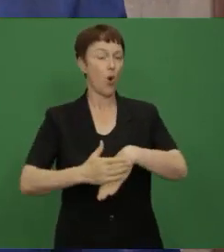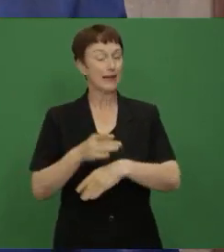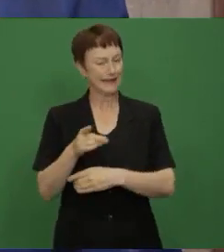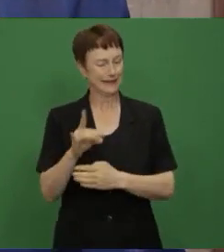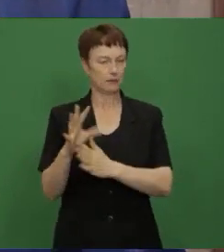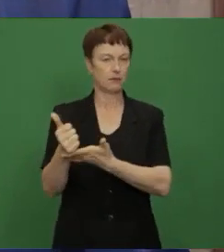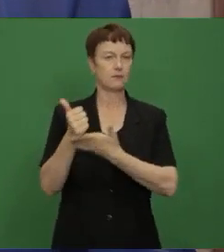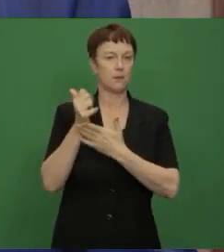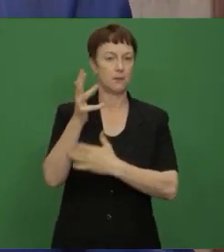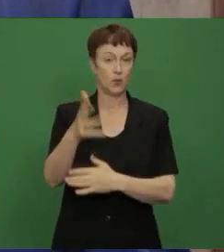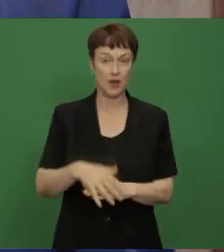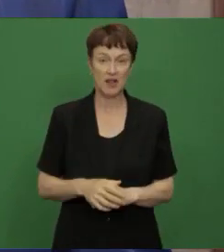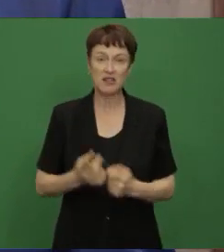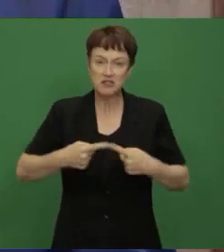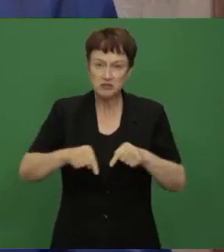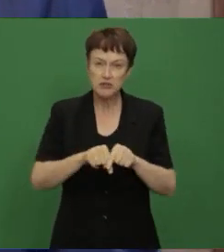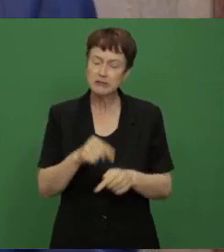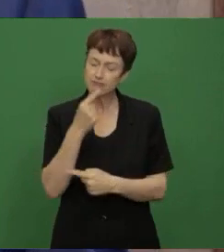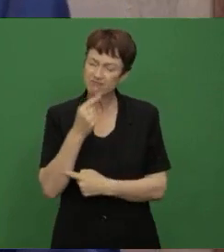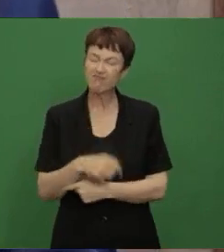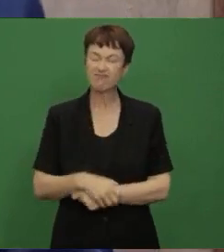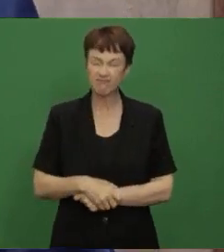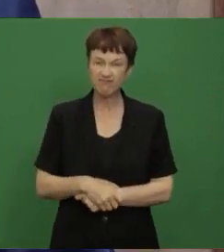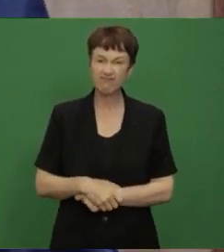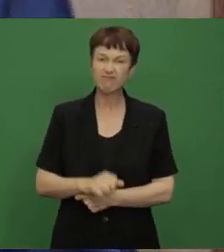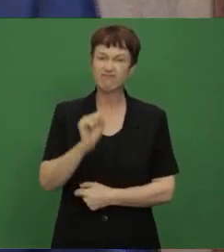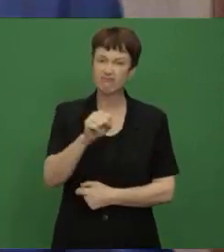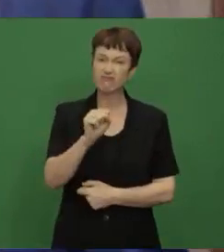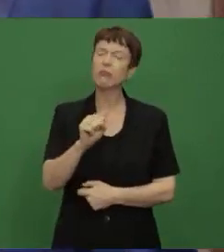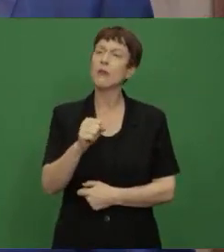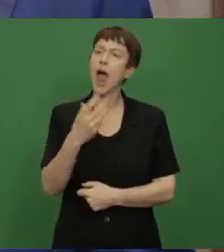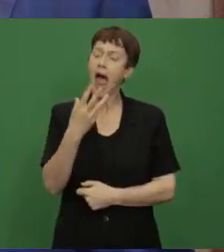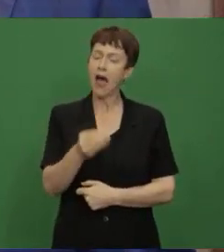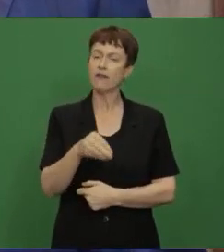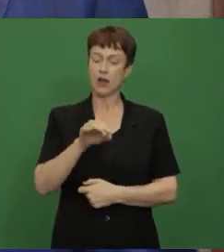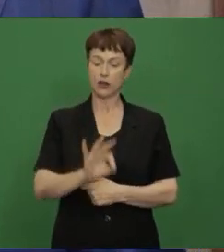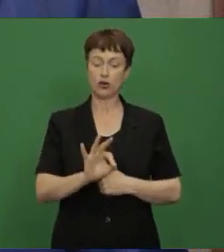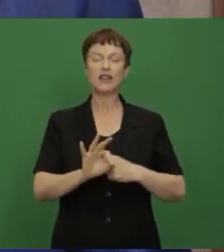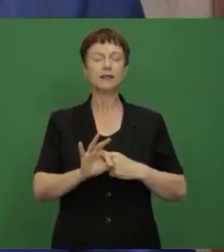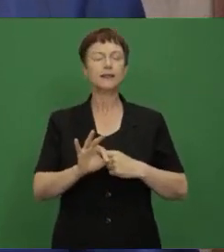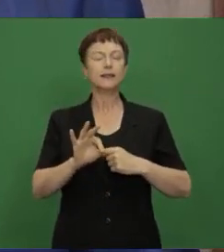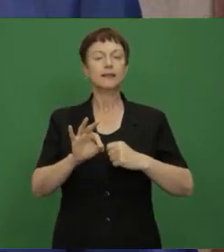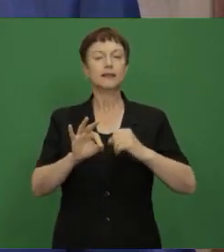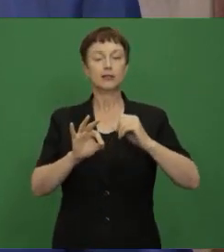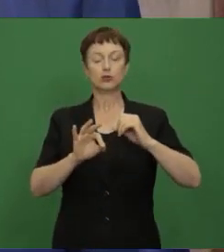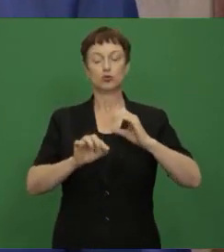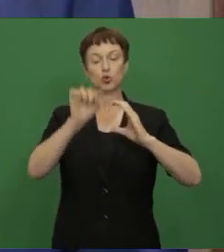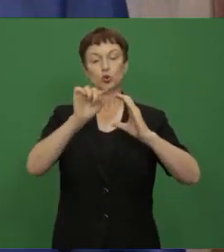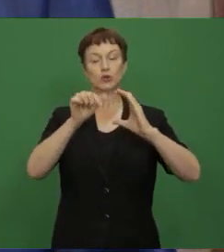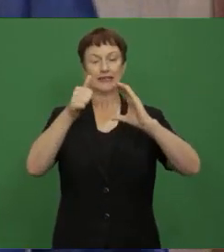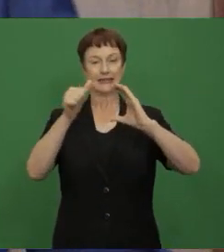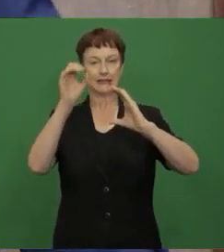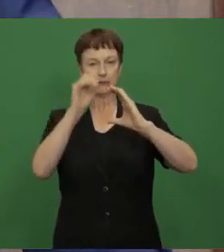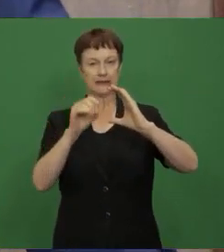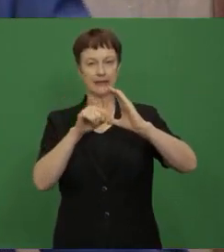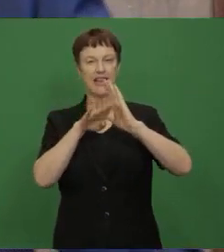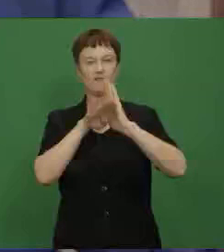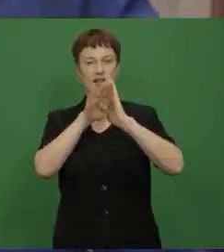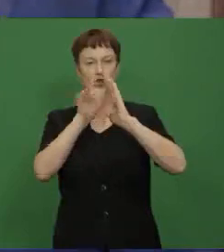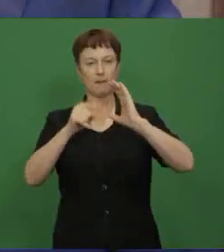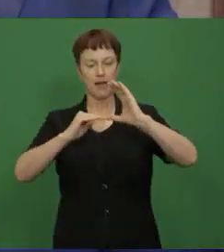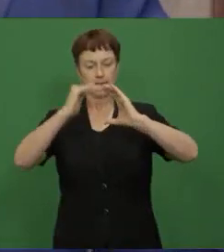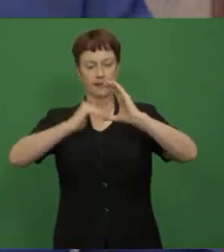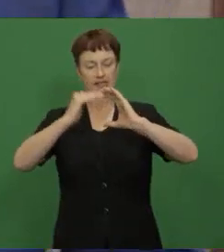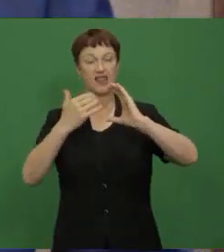within the target range, continues to deviate from the midpoint of the target range. The MPC continues to